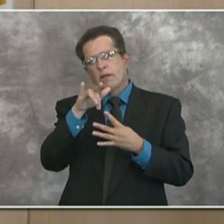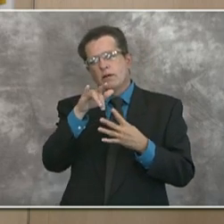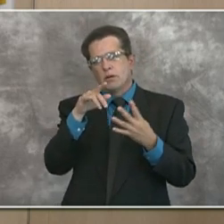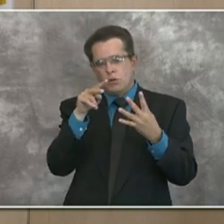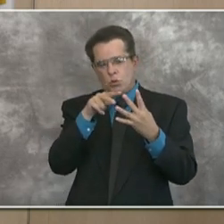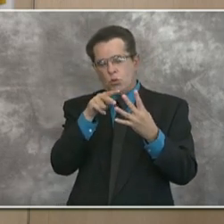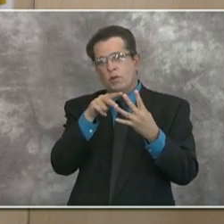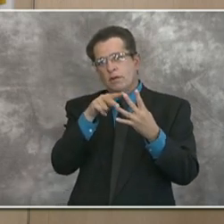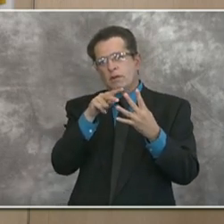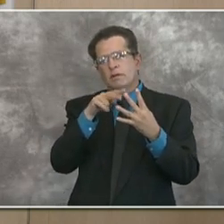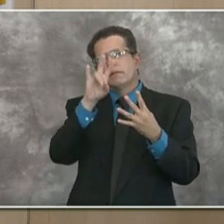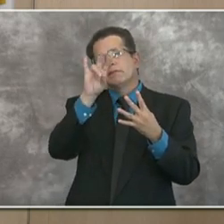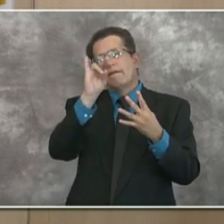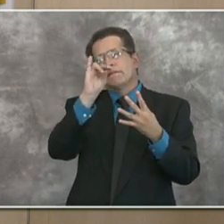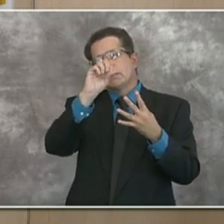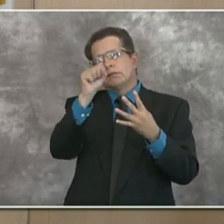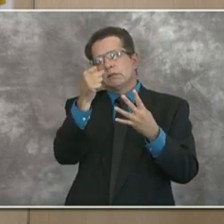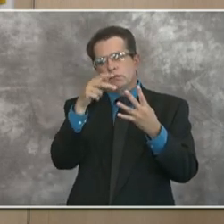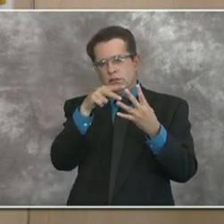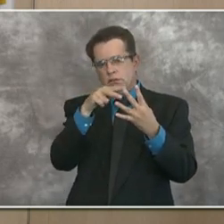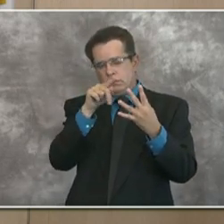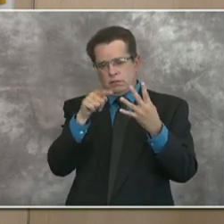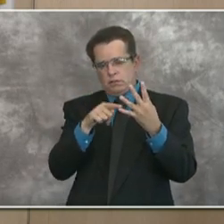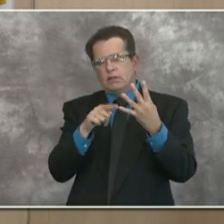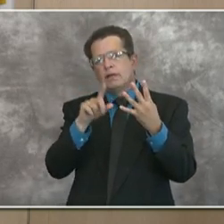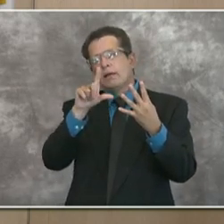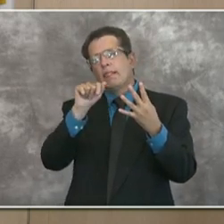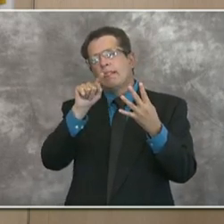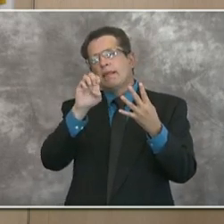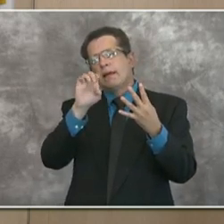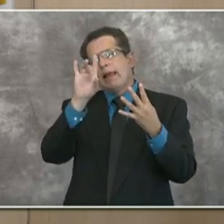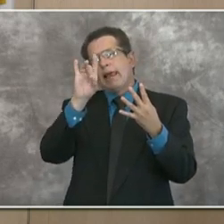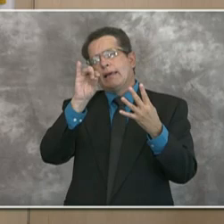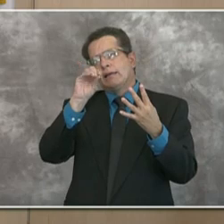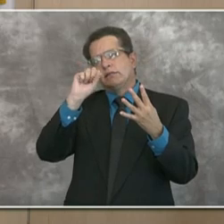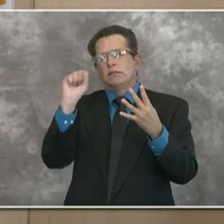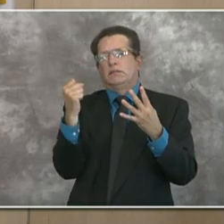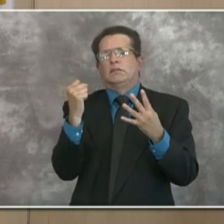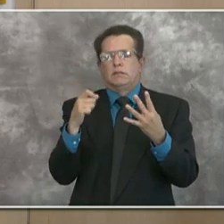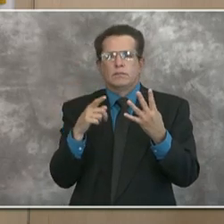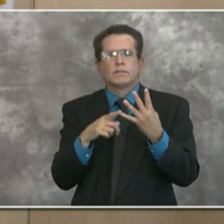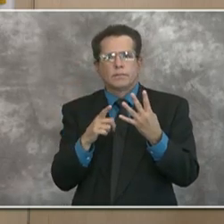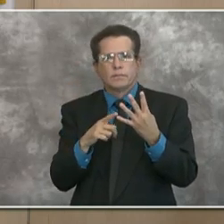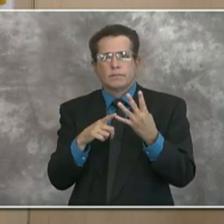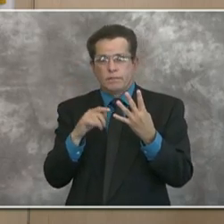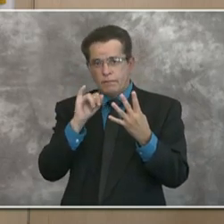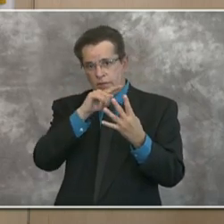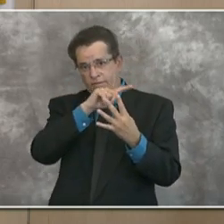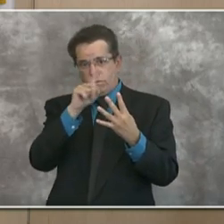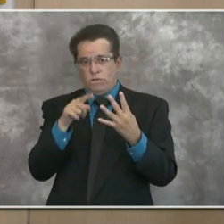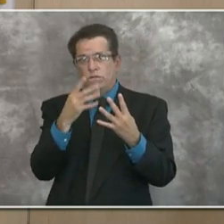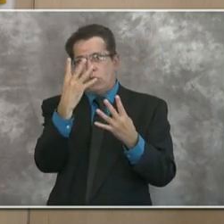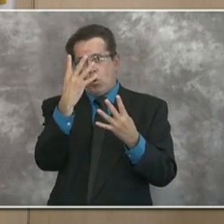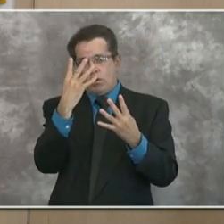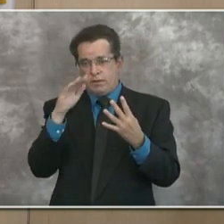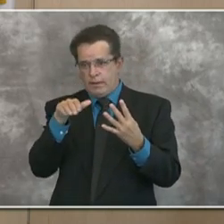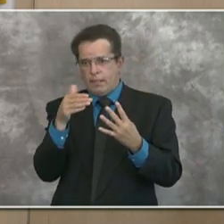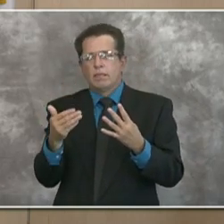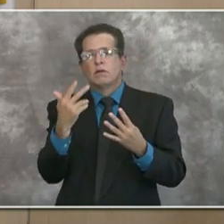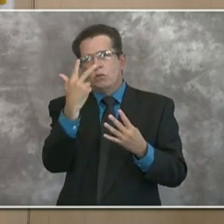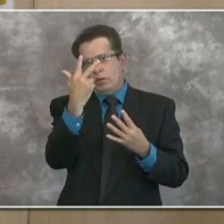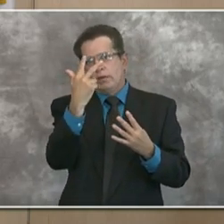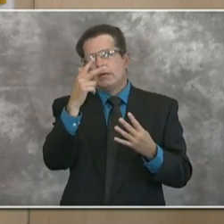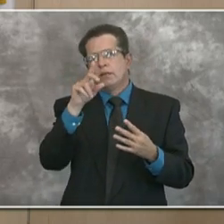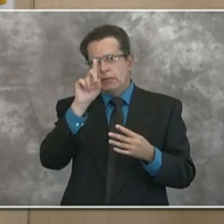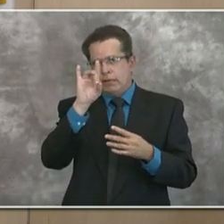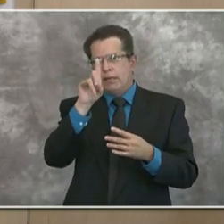in the early to late 70s, and 1 in their late 80s. Of the 4 additional deaths, 3 did